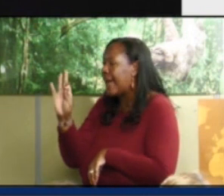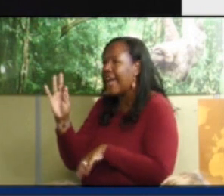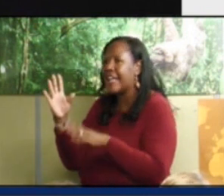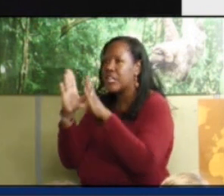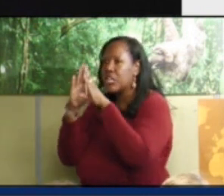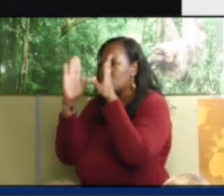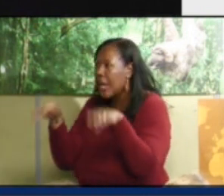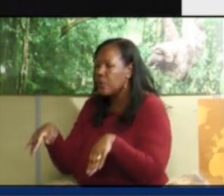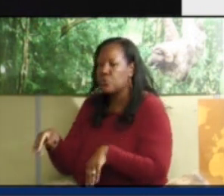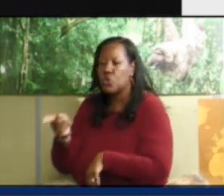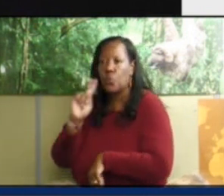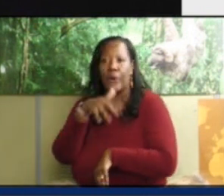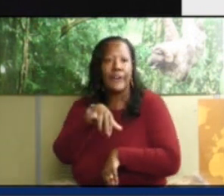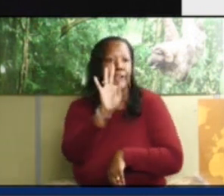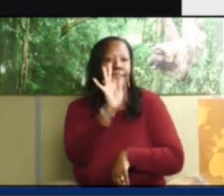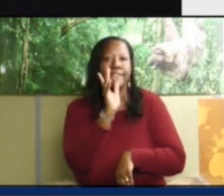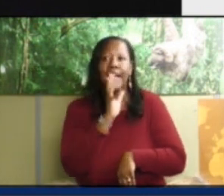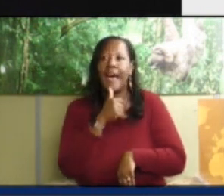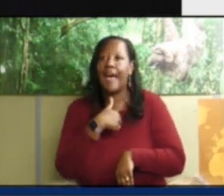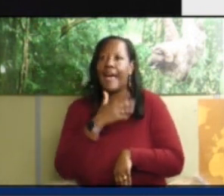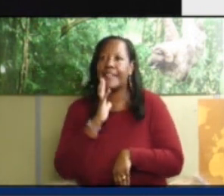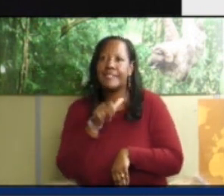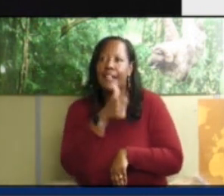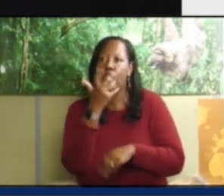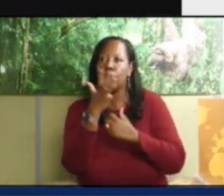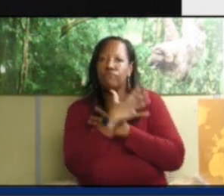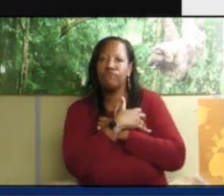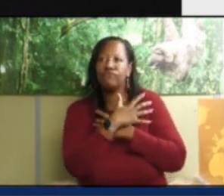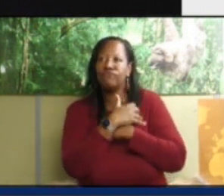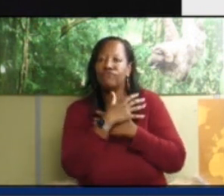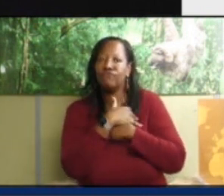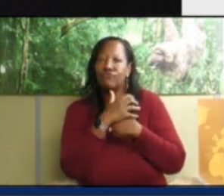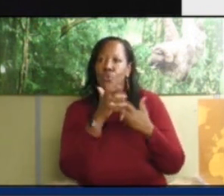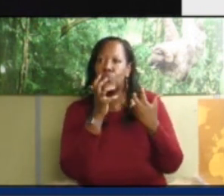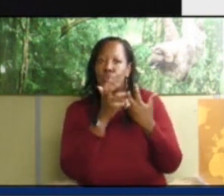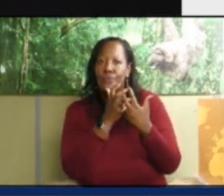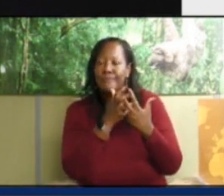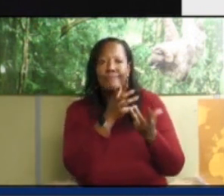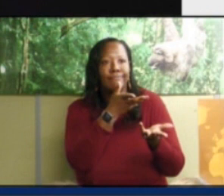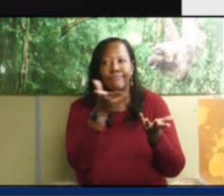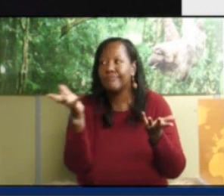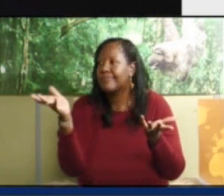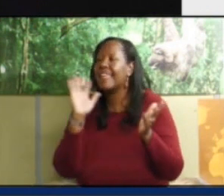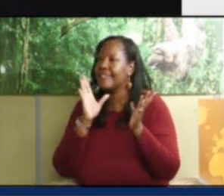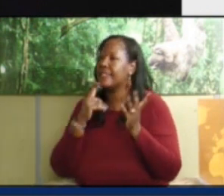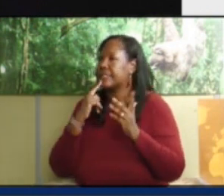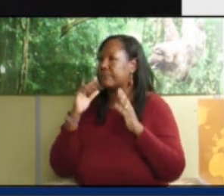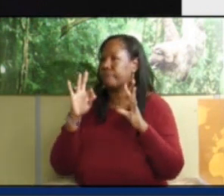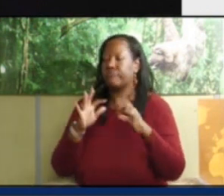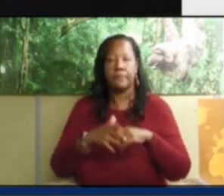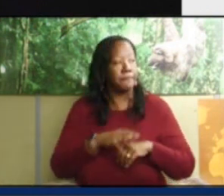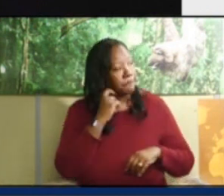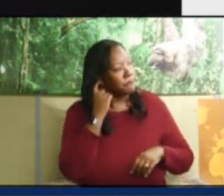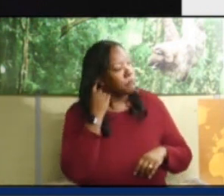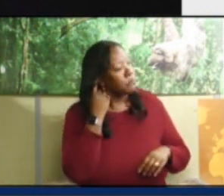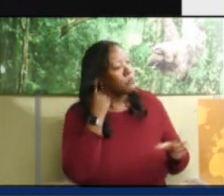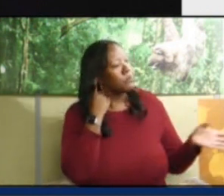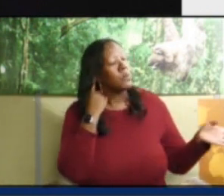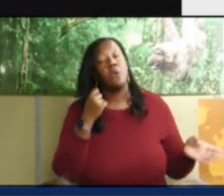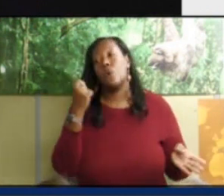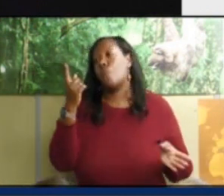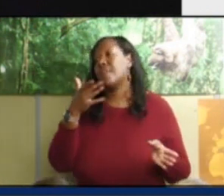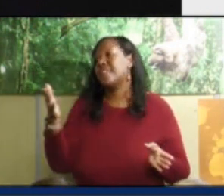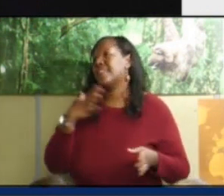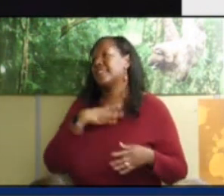And so it was just framed as a kind of a puzzle type thing, and I think that's something that interactives are really good at doing. Right. And one of the things that I like